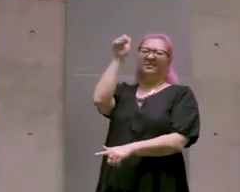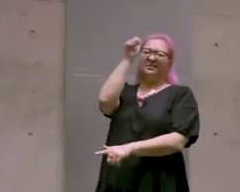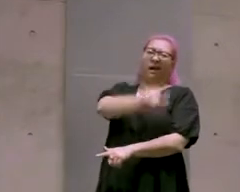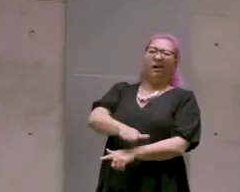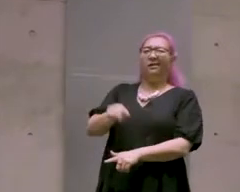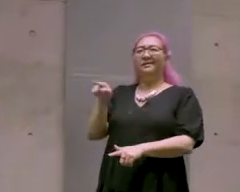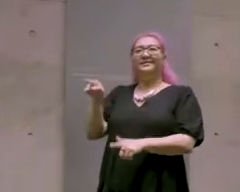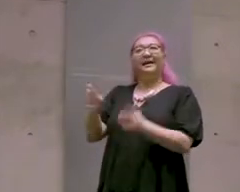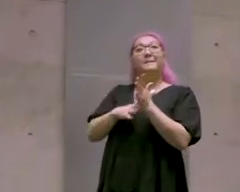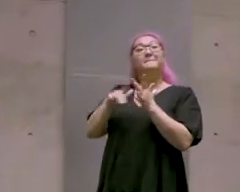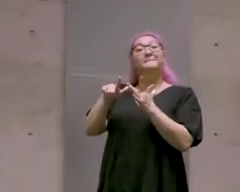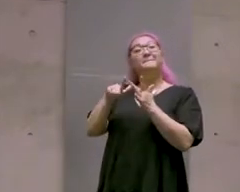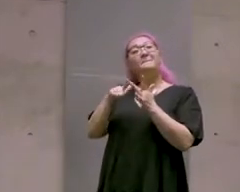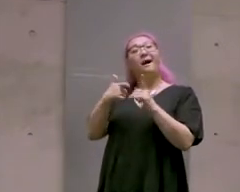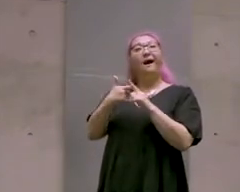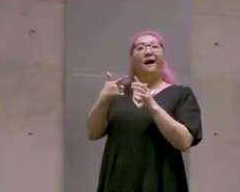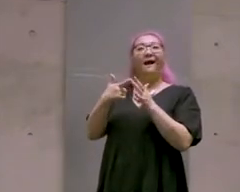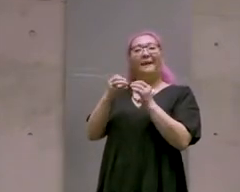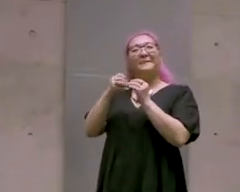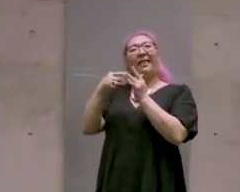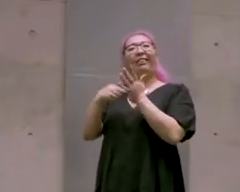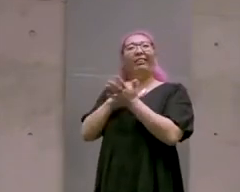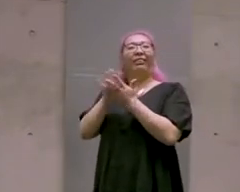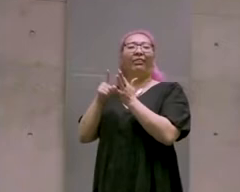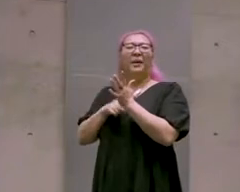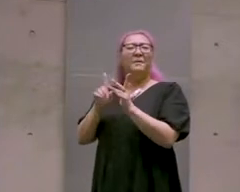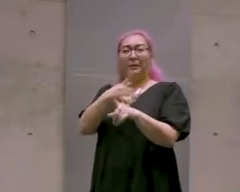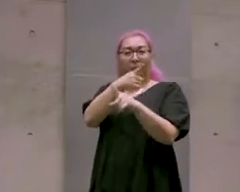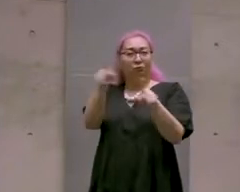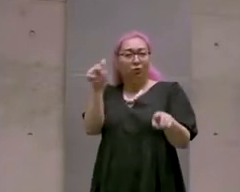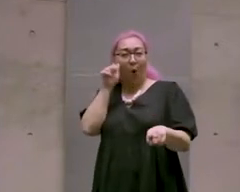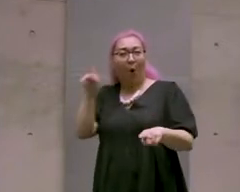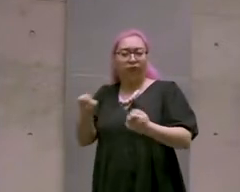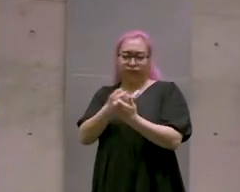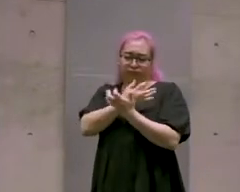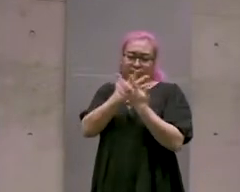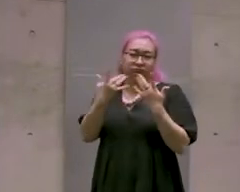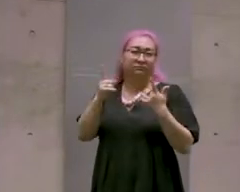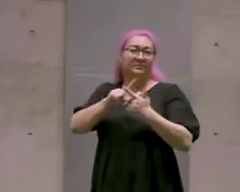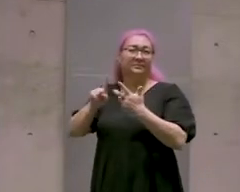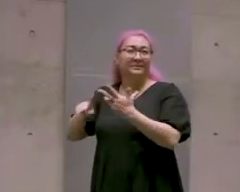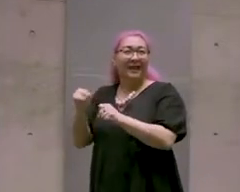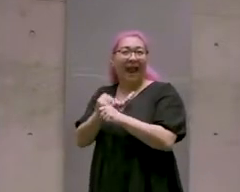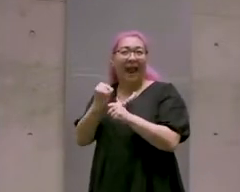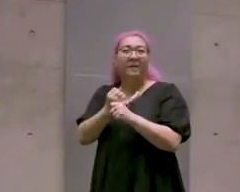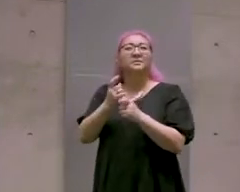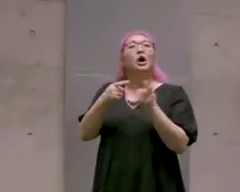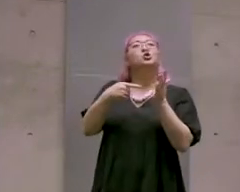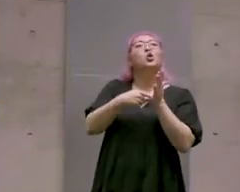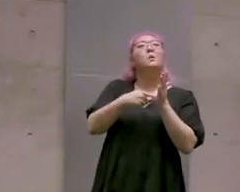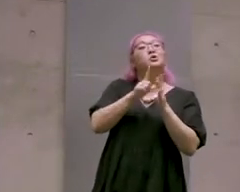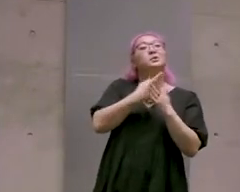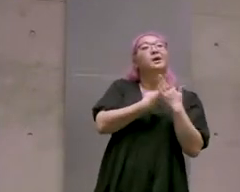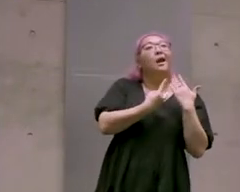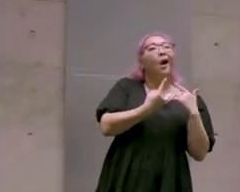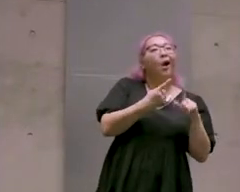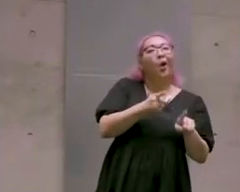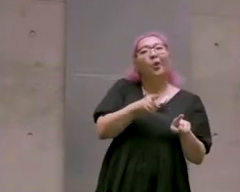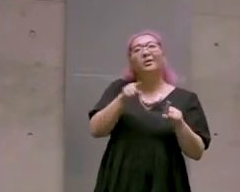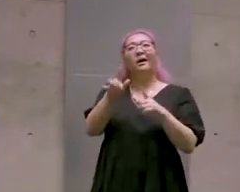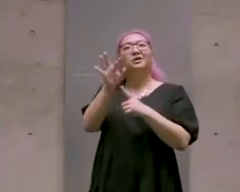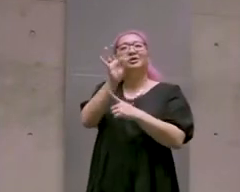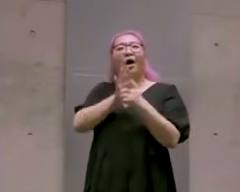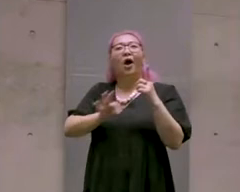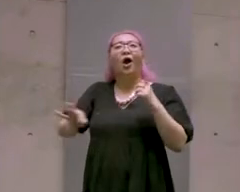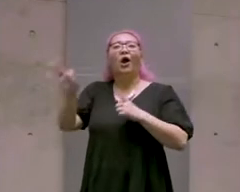Bithell. You probably know him from loads of games that he's made, including Thomas Was Alone, Subsurface Circular. He's